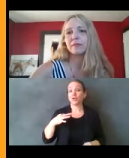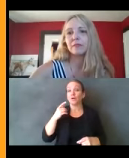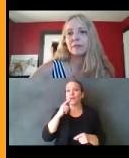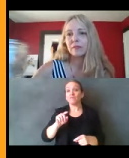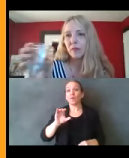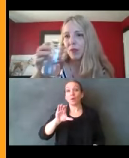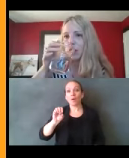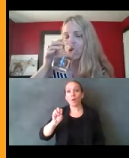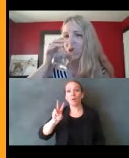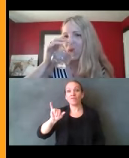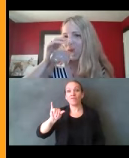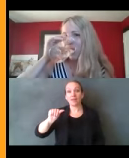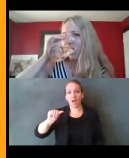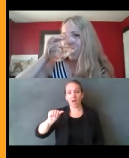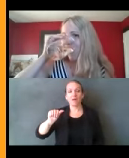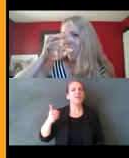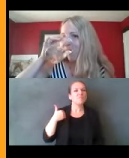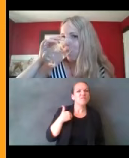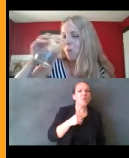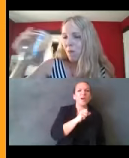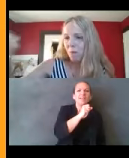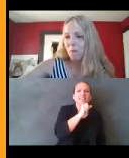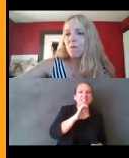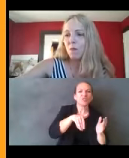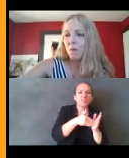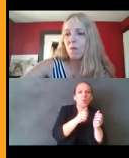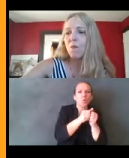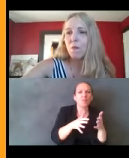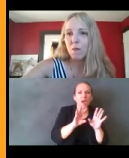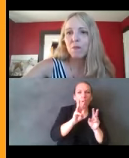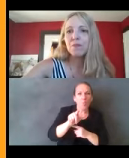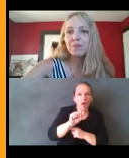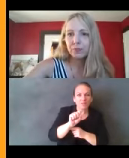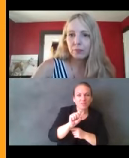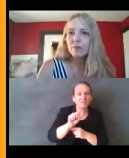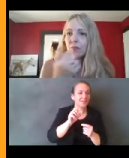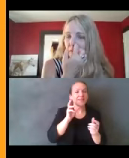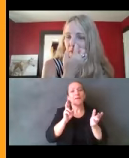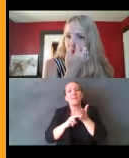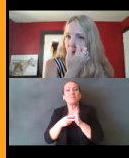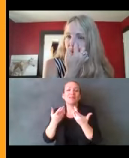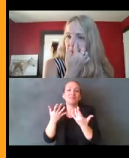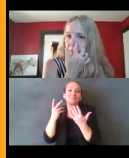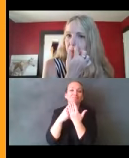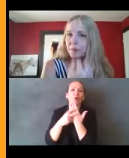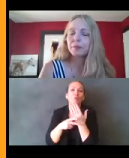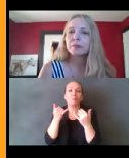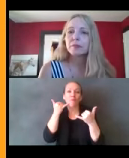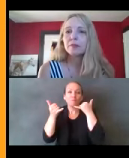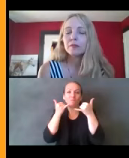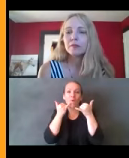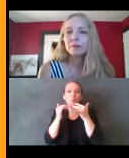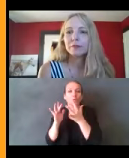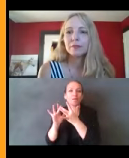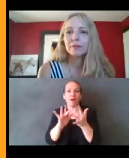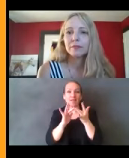COVIA, which used to be Senior Center Without Walls, and it's a program on the phone. And so we're not